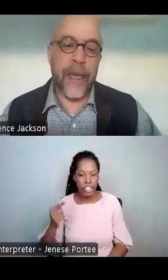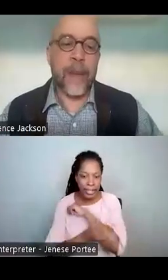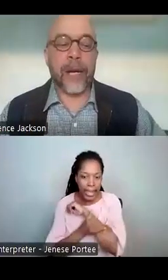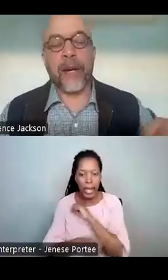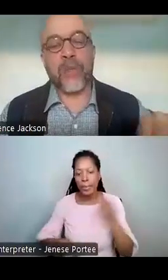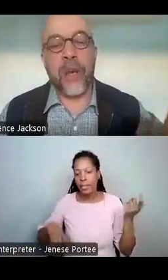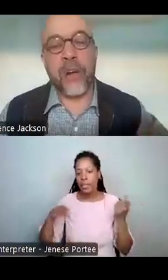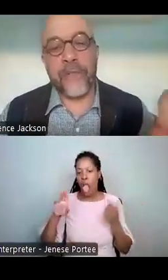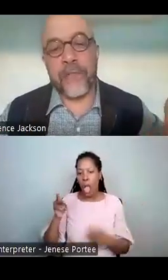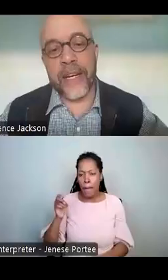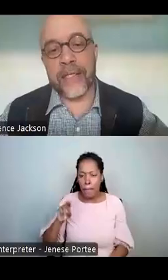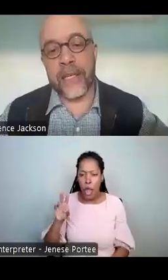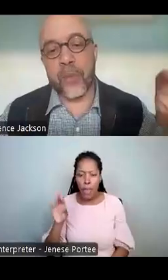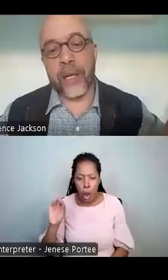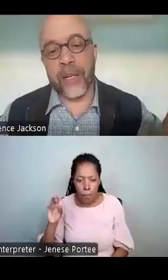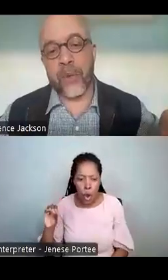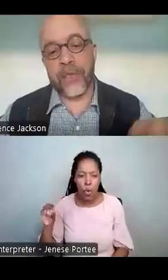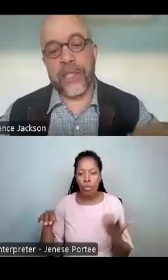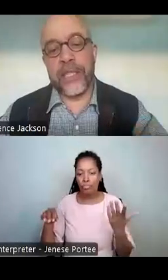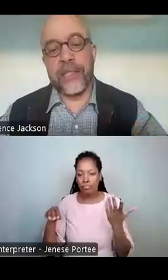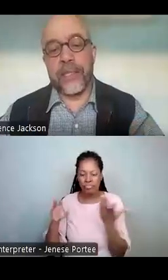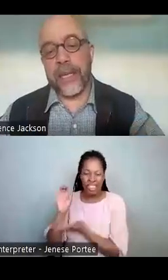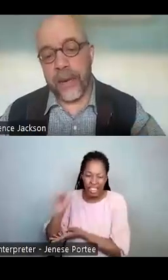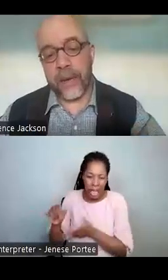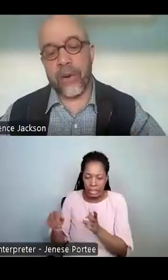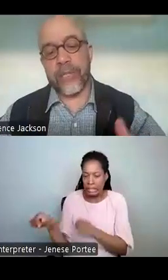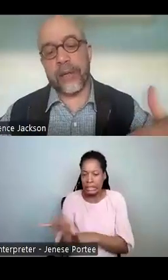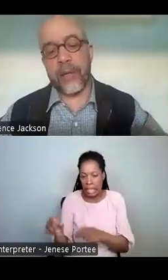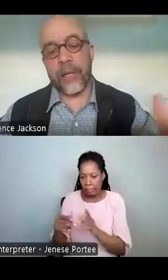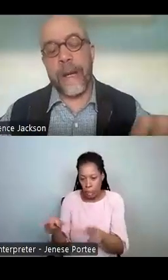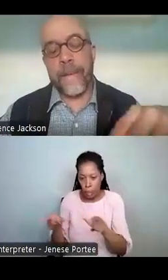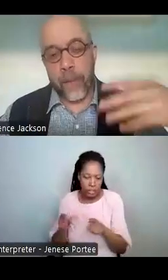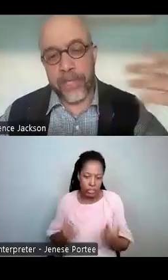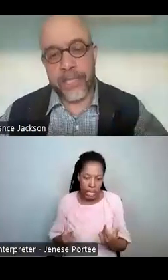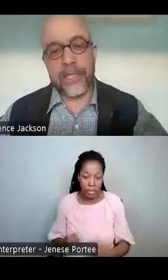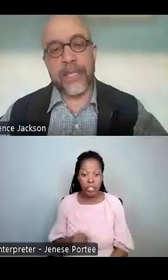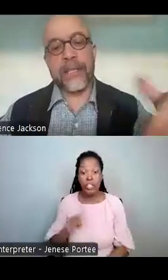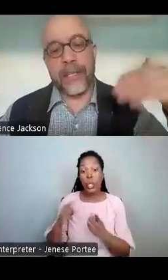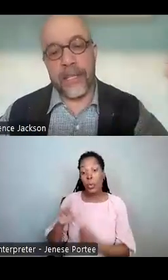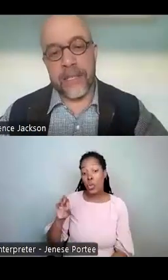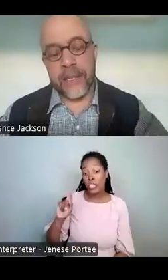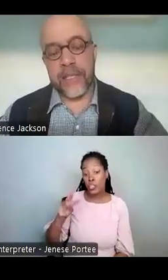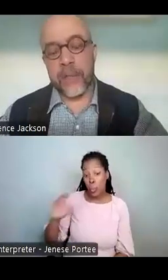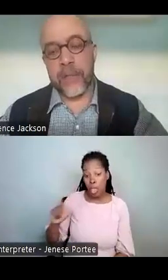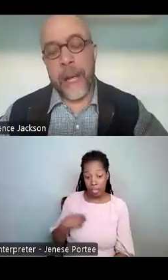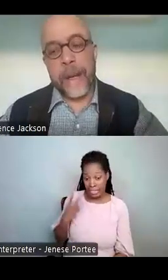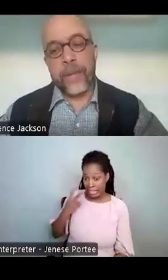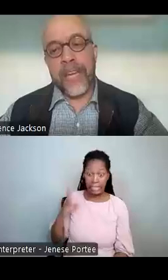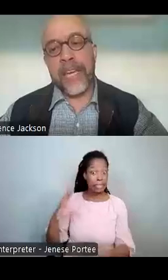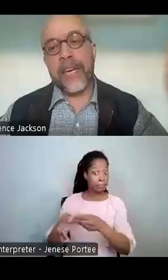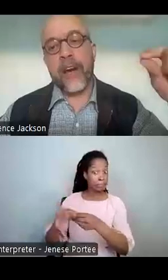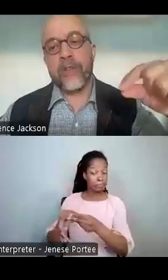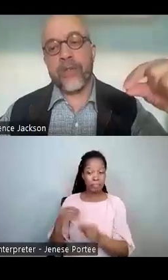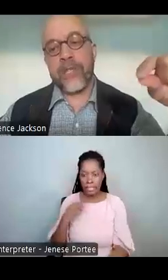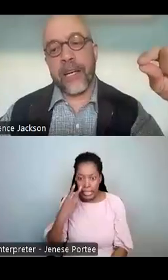then. But Cresswell, it's fascinating when Cresswell sees this account. I don't have time to read it, but he sees the dancing, he hears the music.